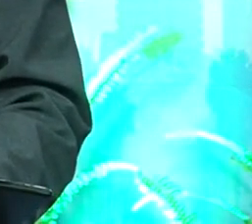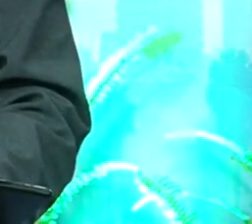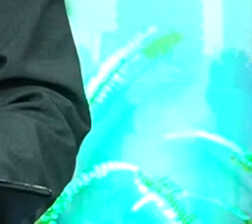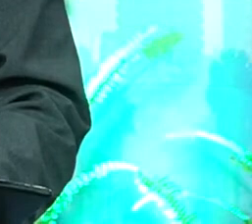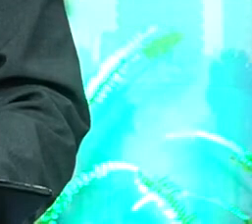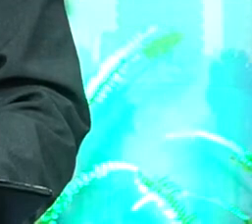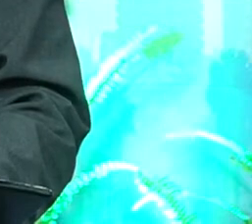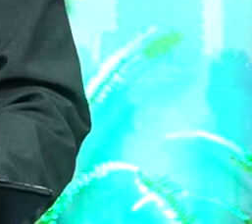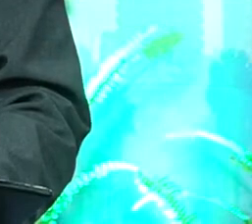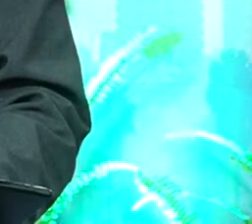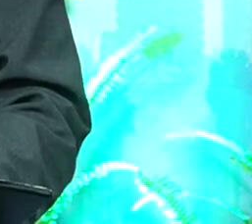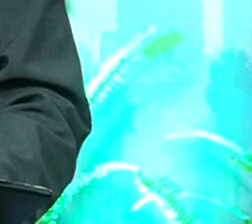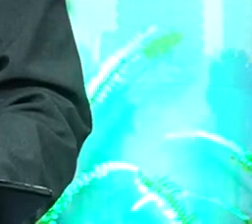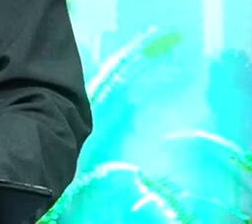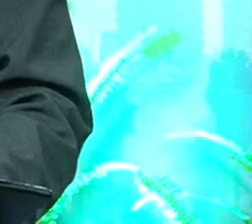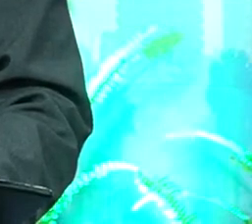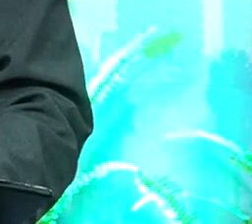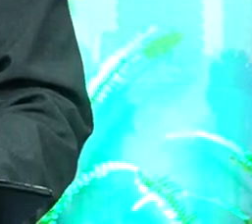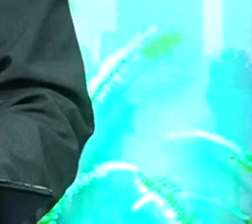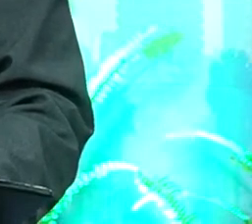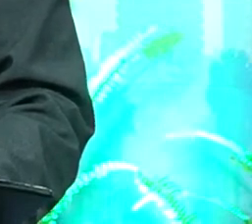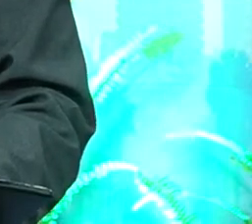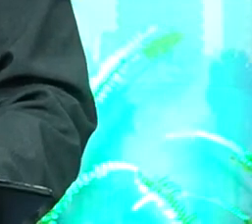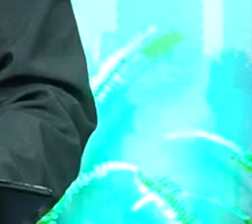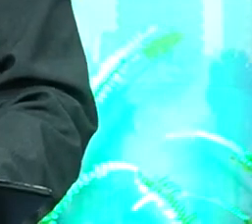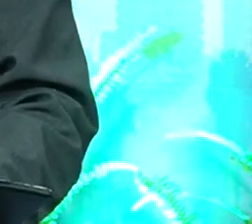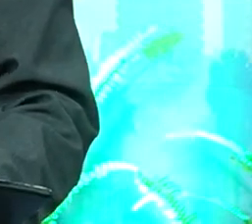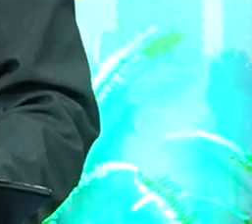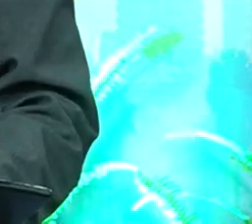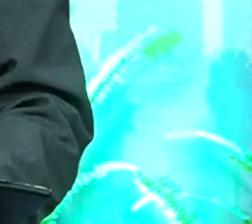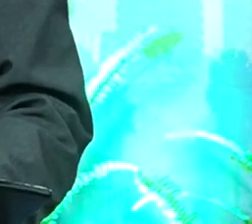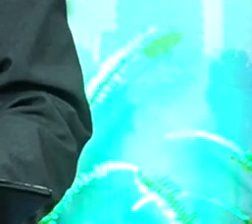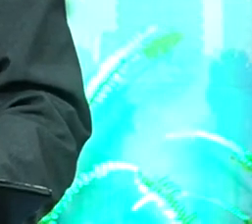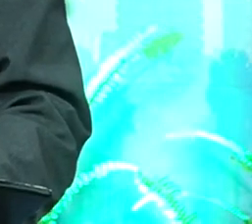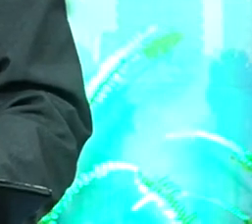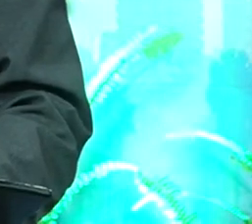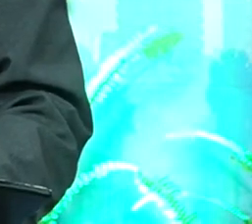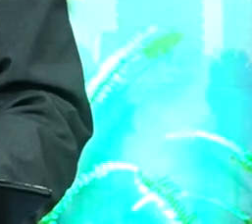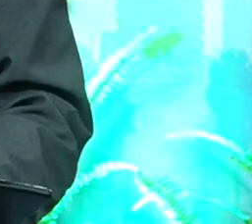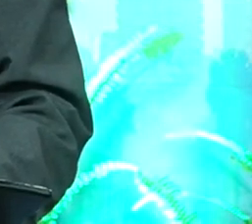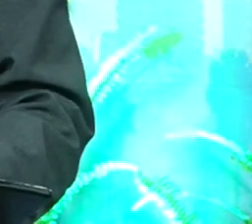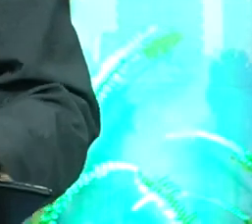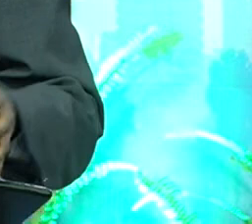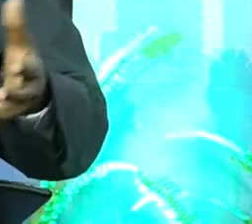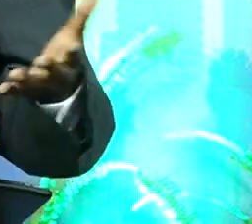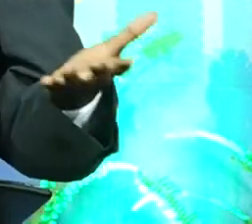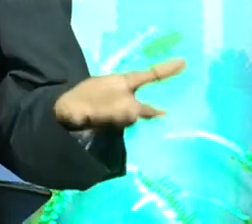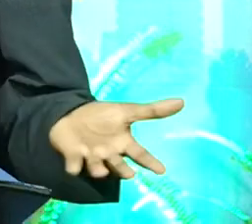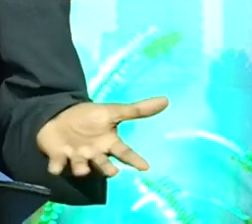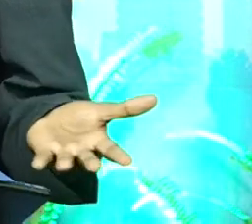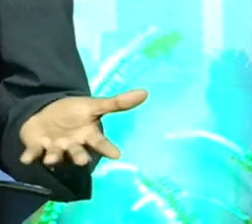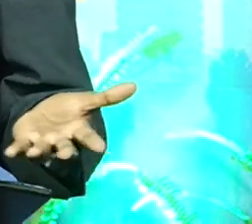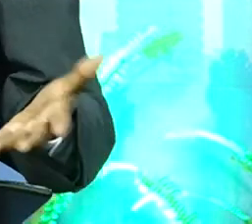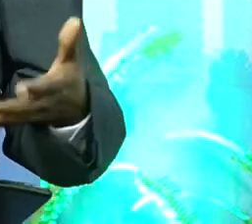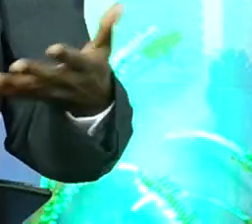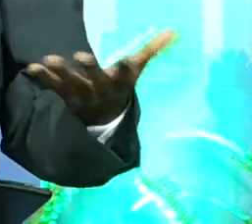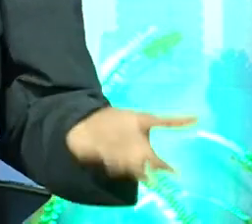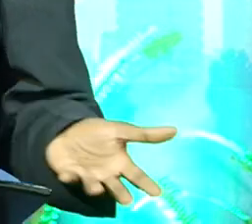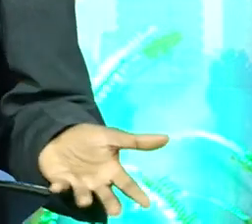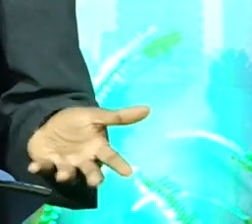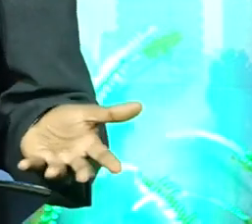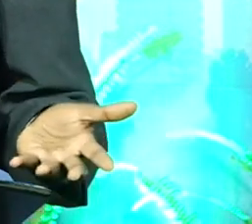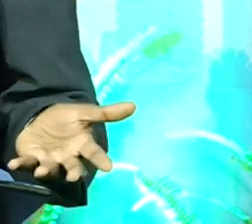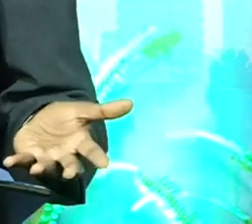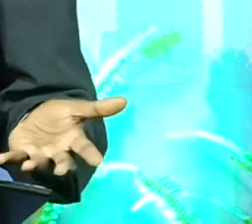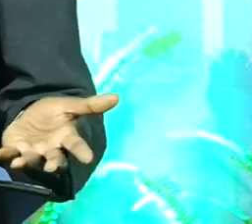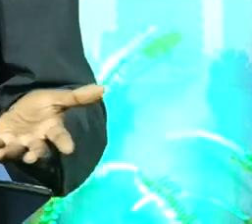come the month of, I remember it was November approaching December, God blessed her with a baby